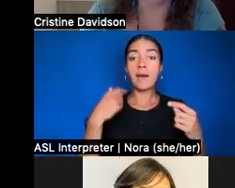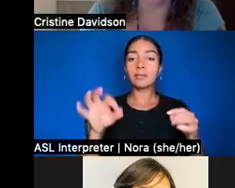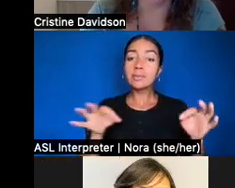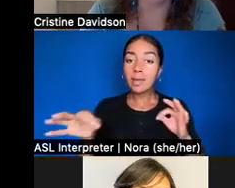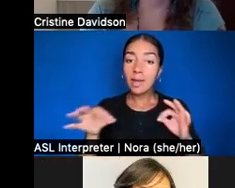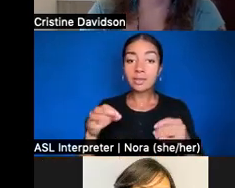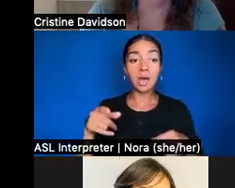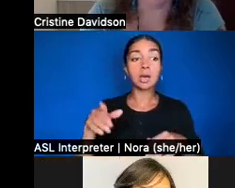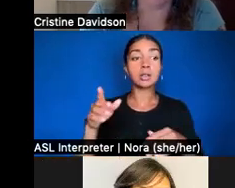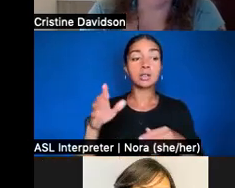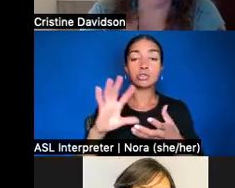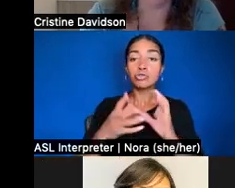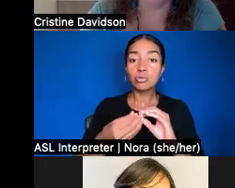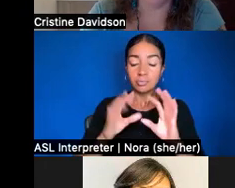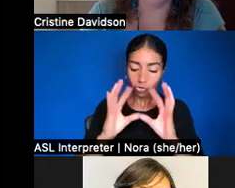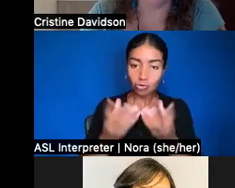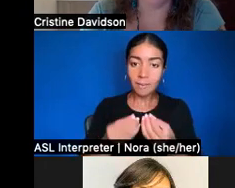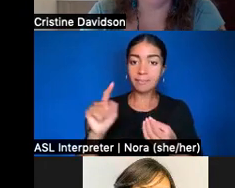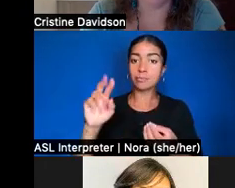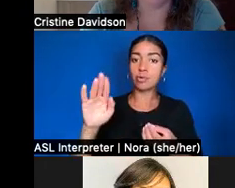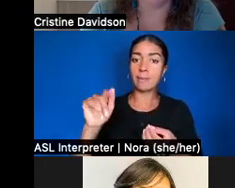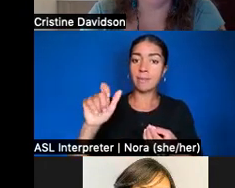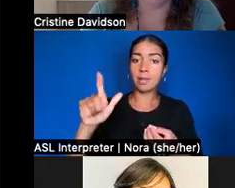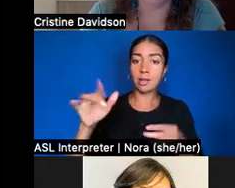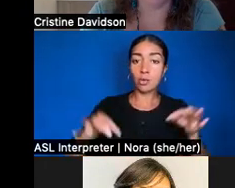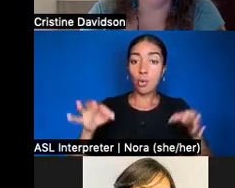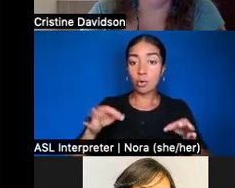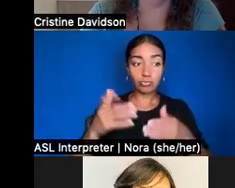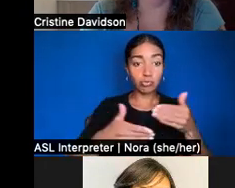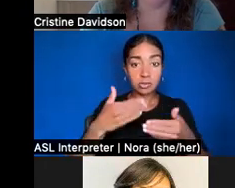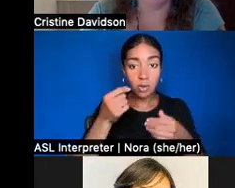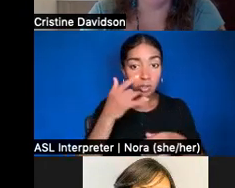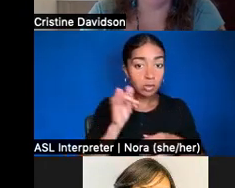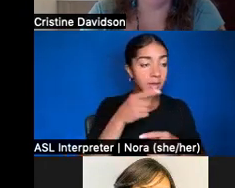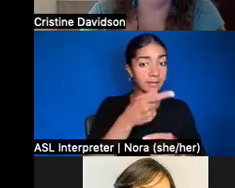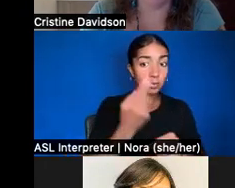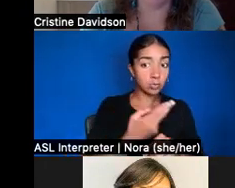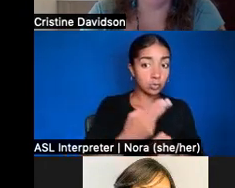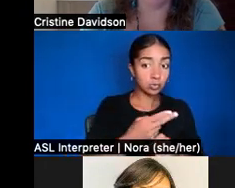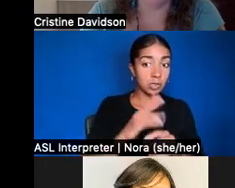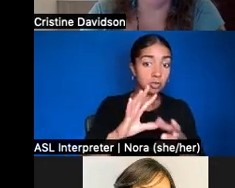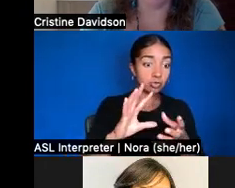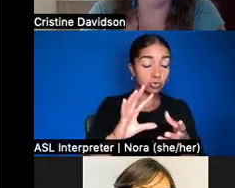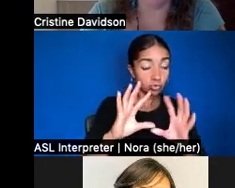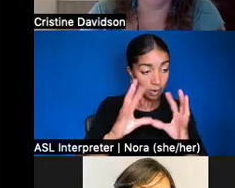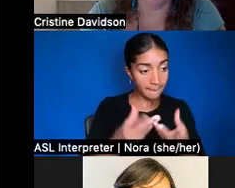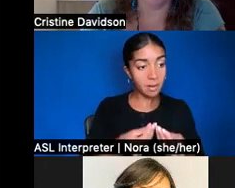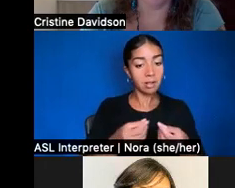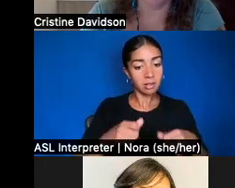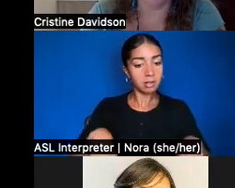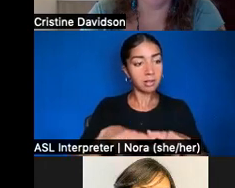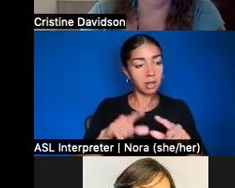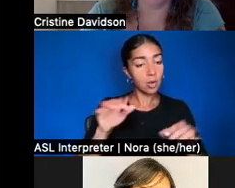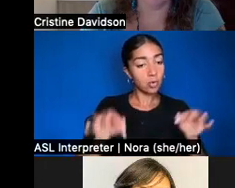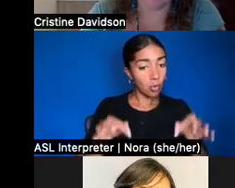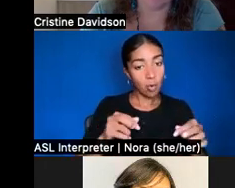through tribal court for anything, or even our, state court system. But I usually start it with, I don't expect